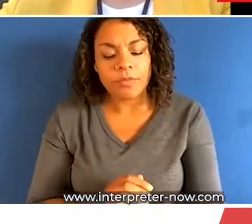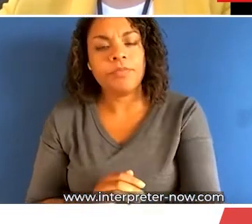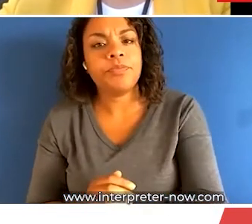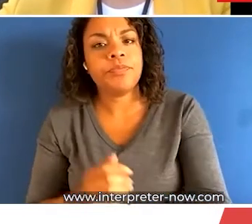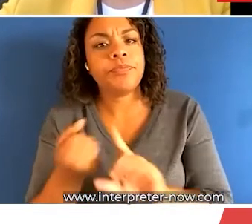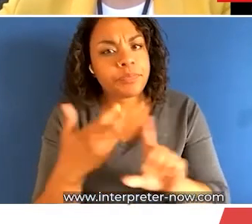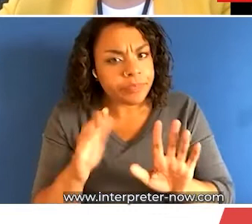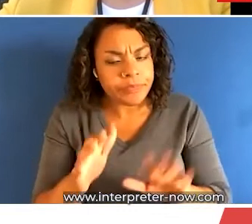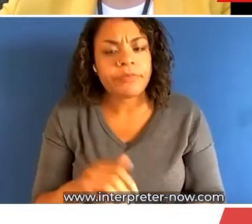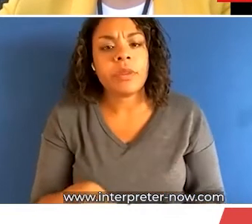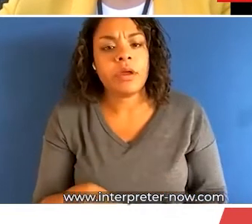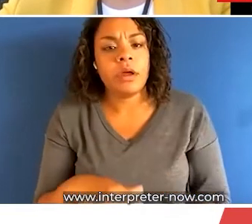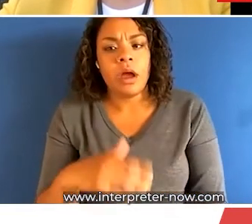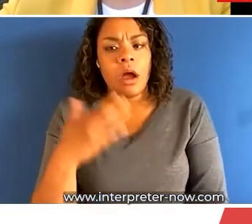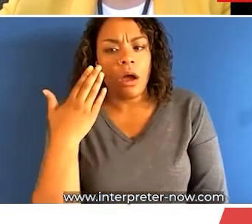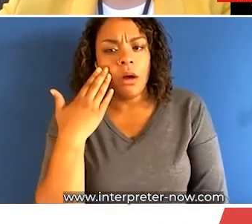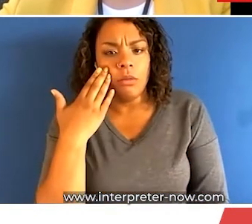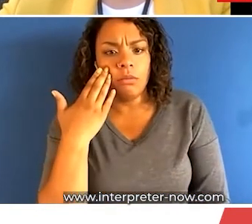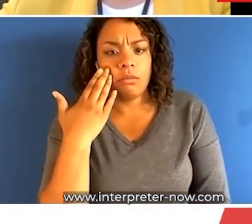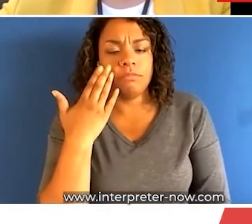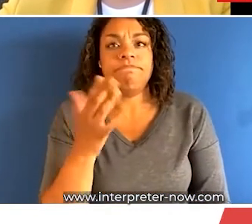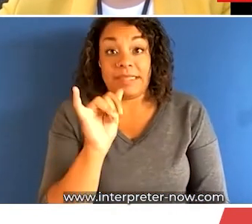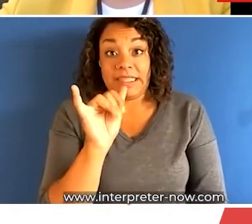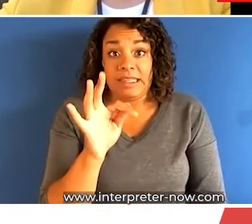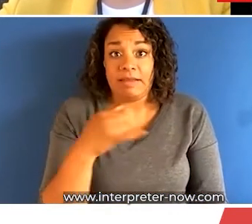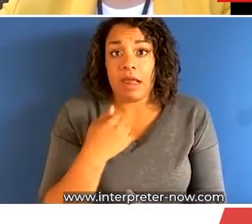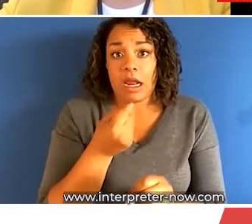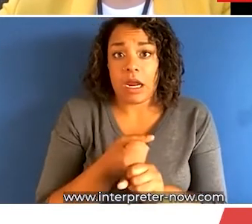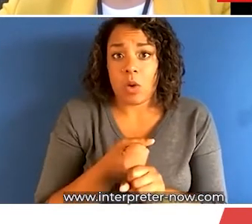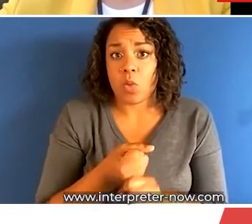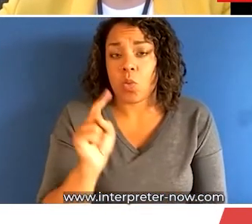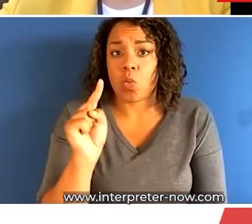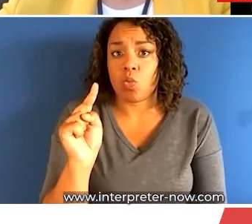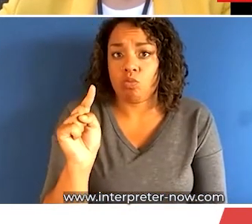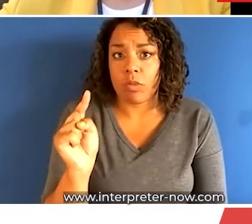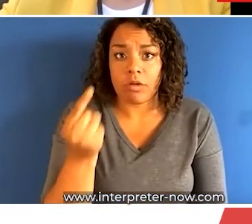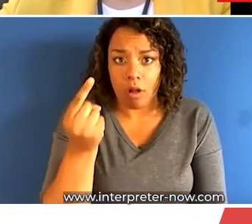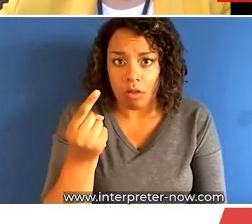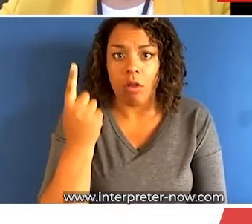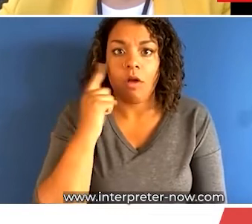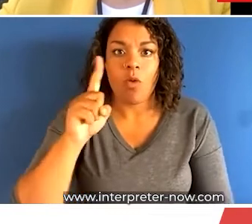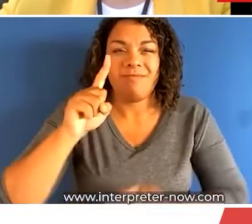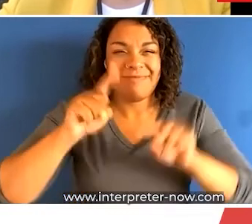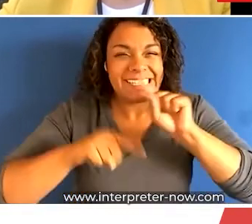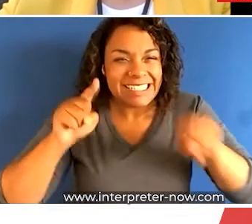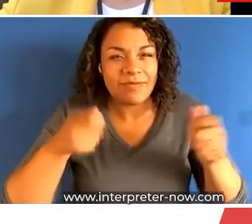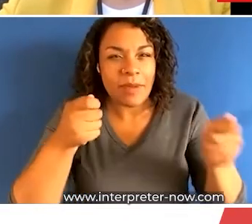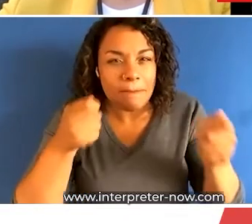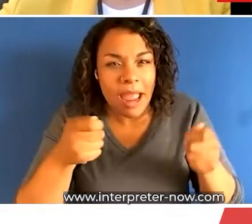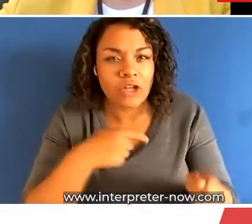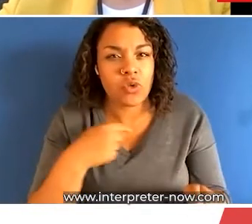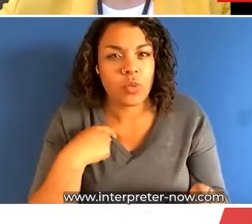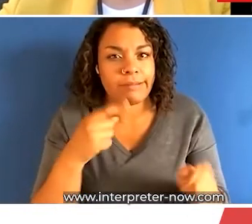know if I could get $1 for all these different managers that we're trying to